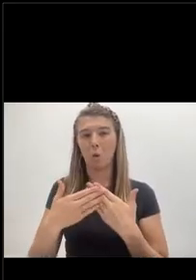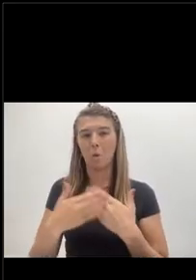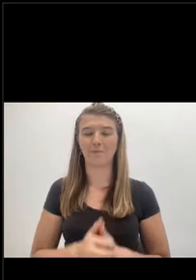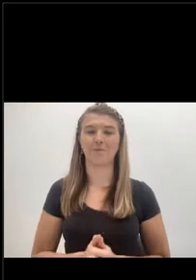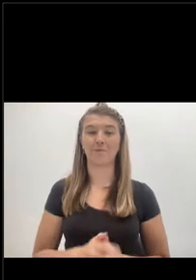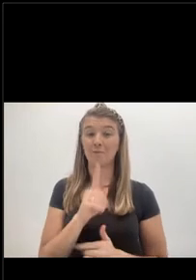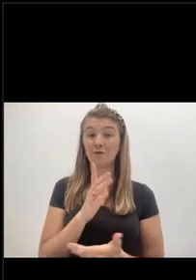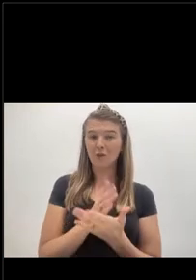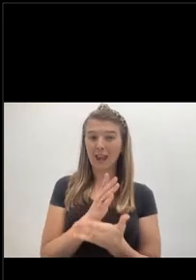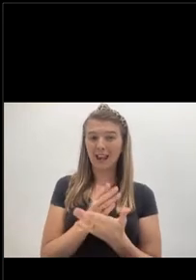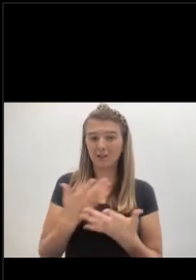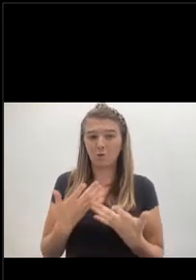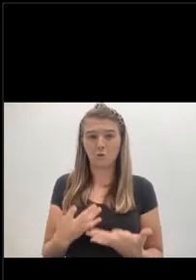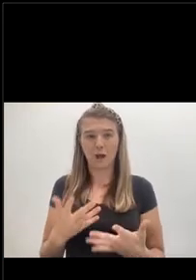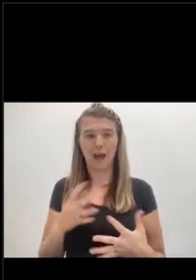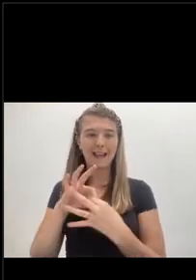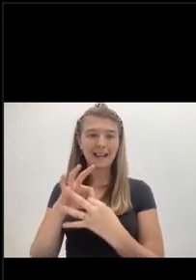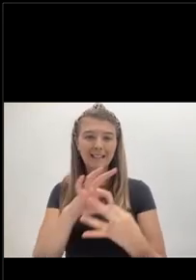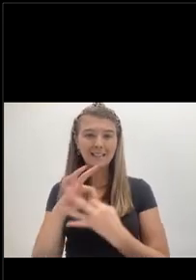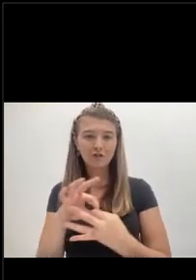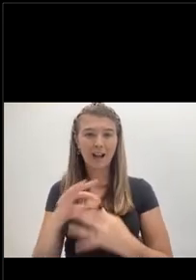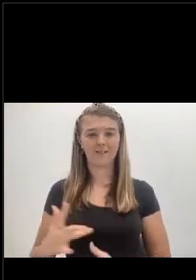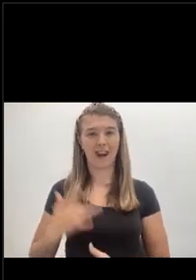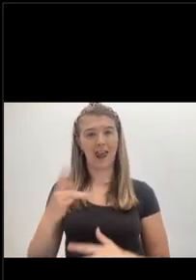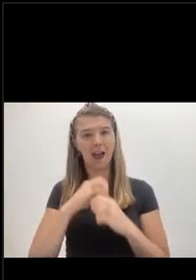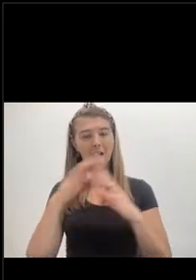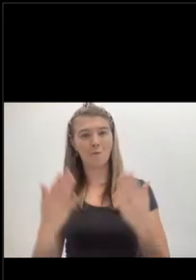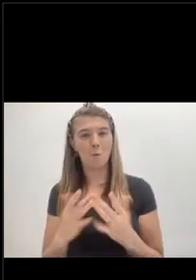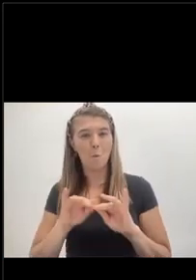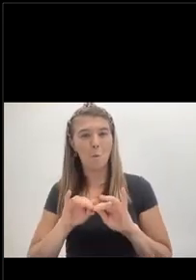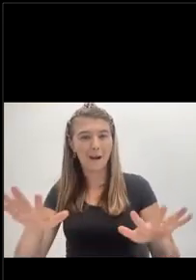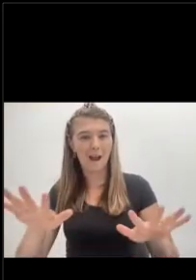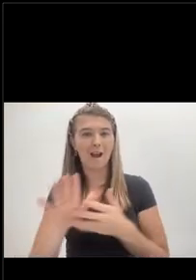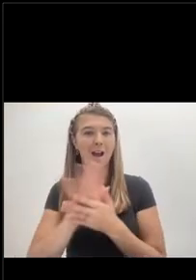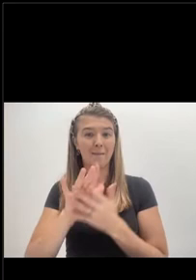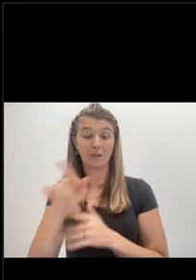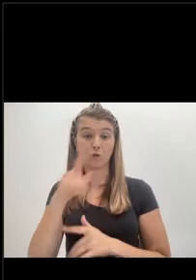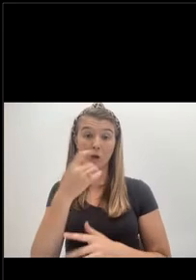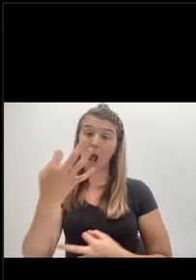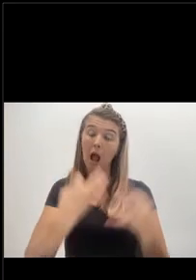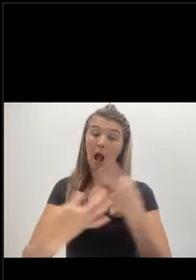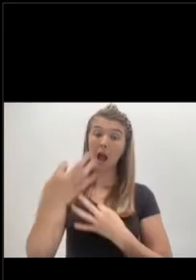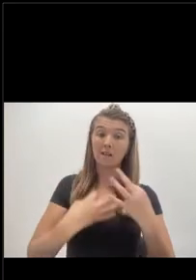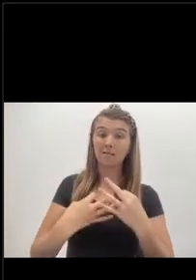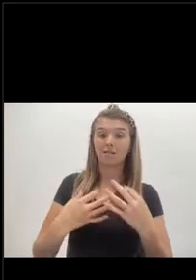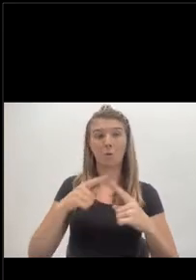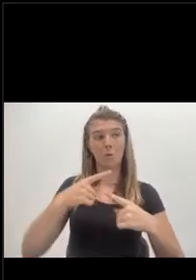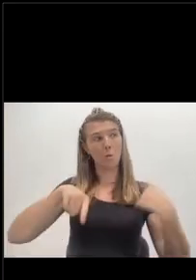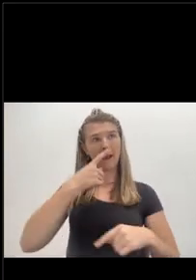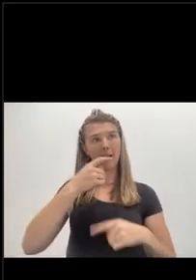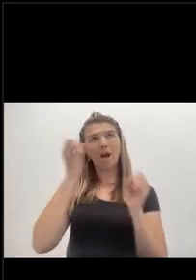here today in the interactive live webinar is so that you can ask questions and we can learn a bit more about you as an audience and